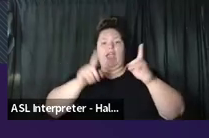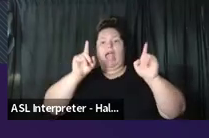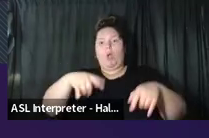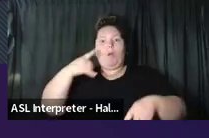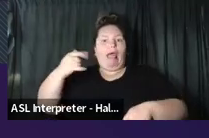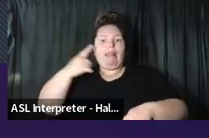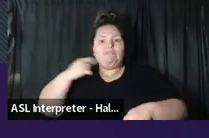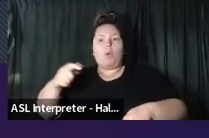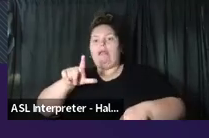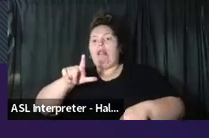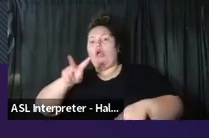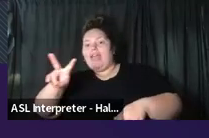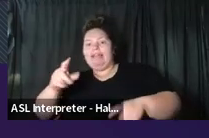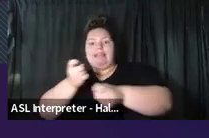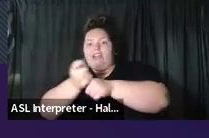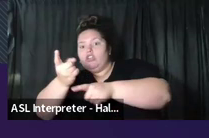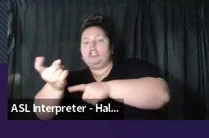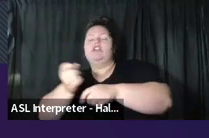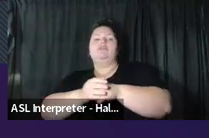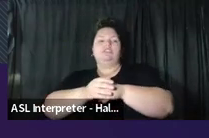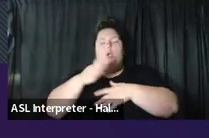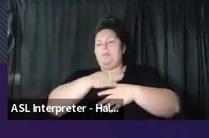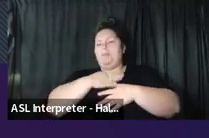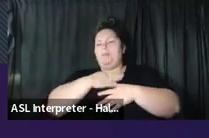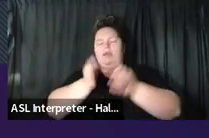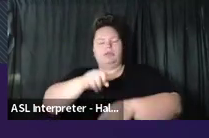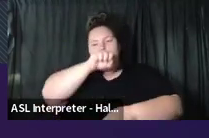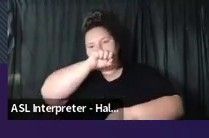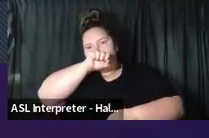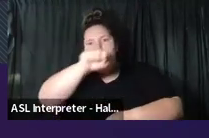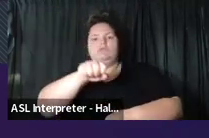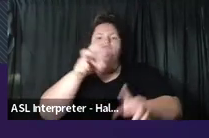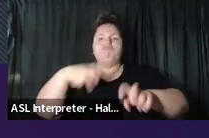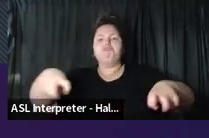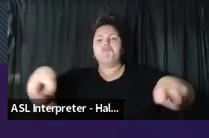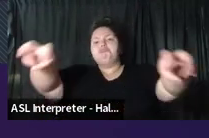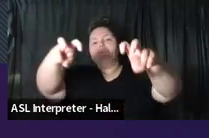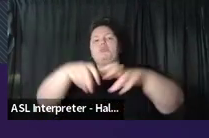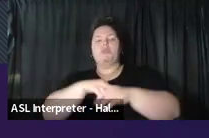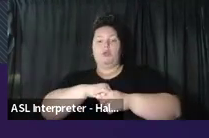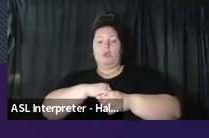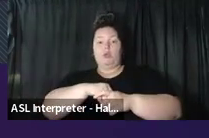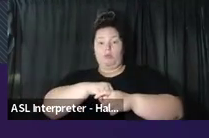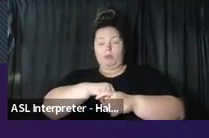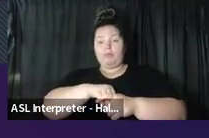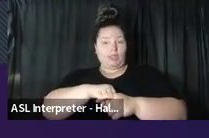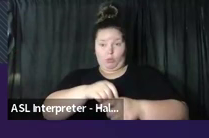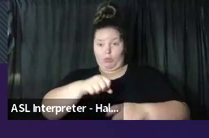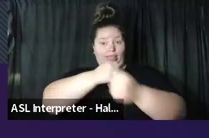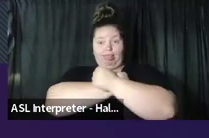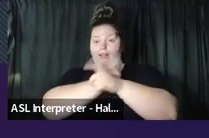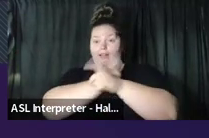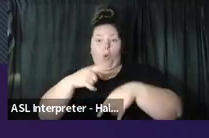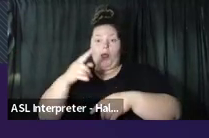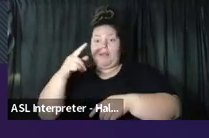I have family over there. So my family loves to travel. We love being on planes and doing all the